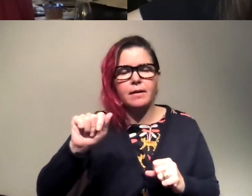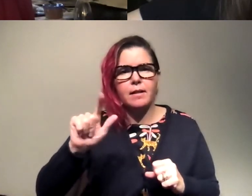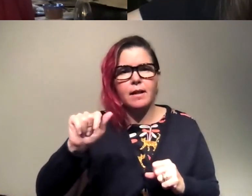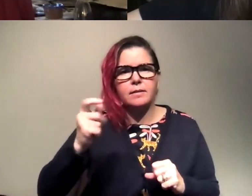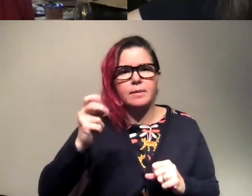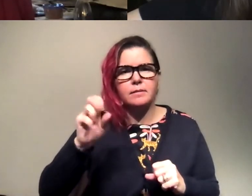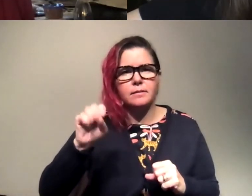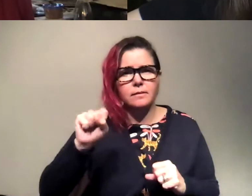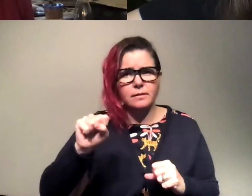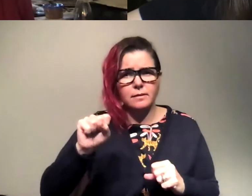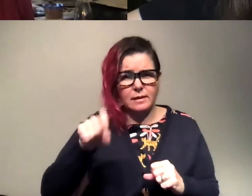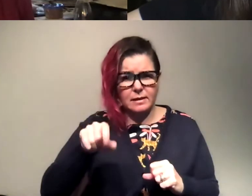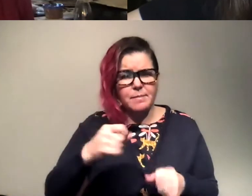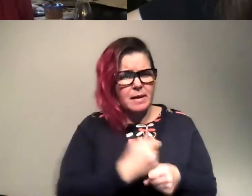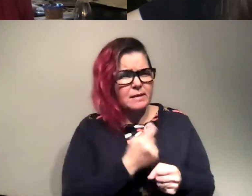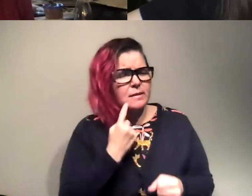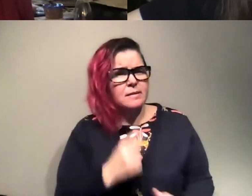sense.